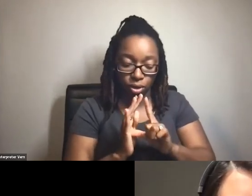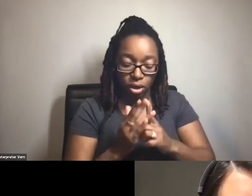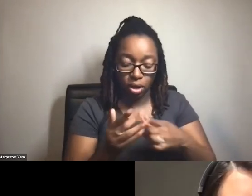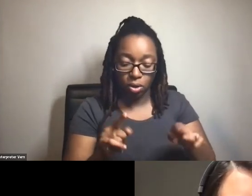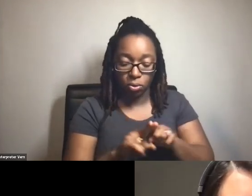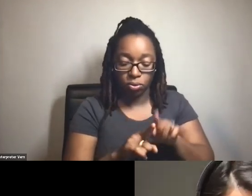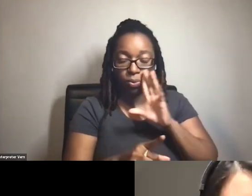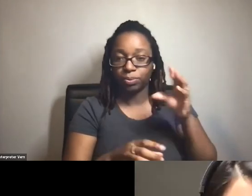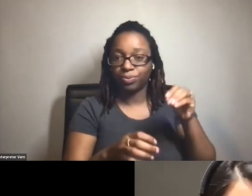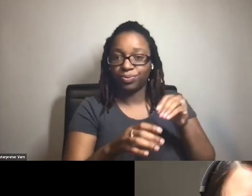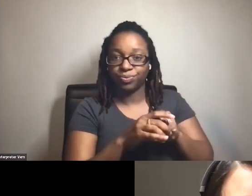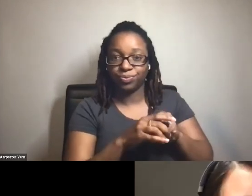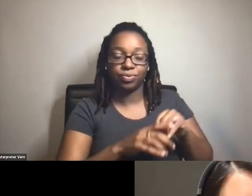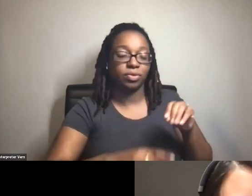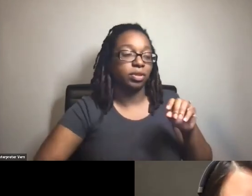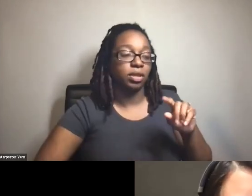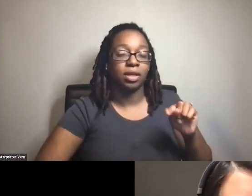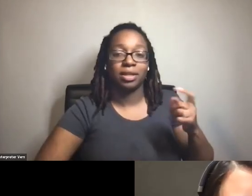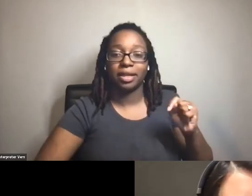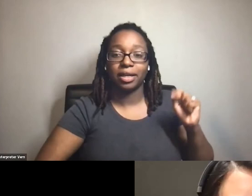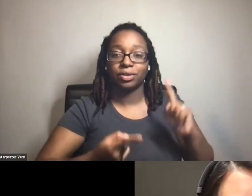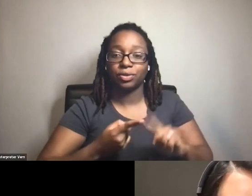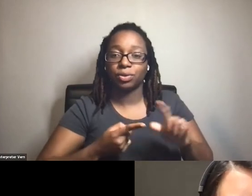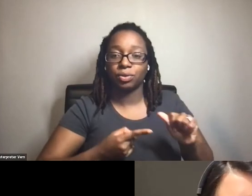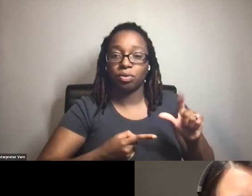the review text to finally augment the